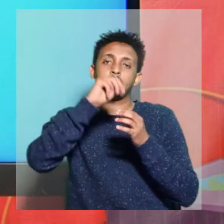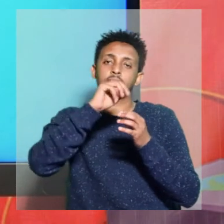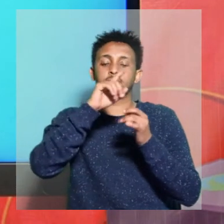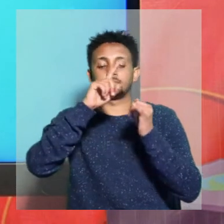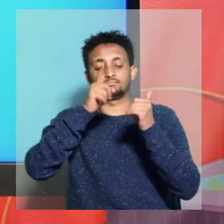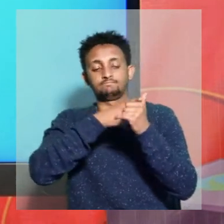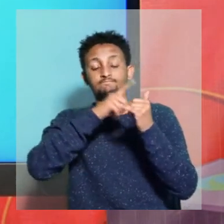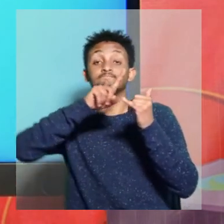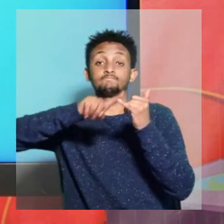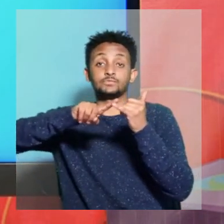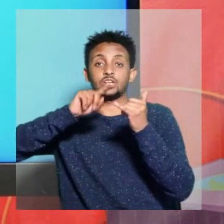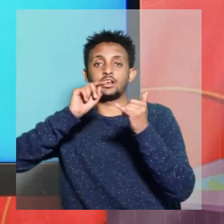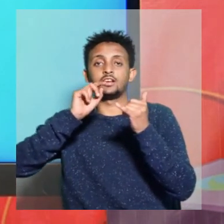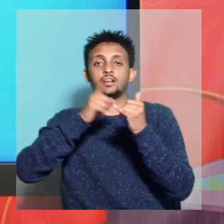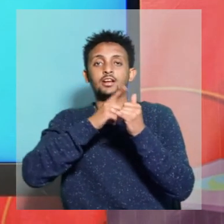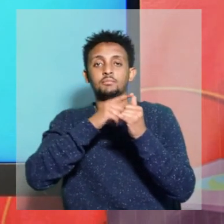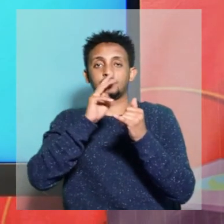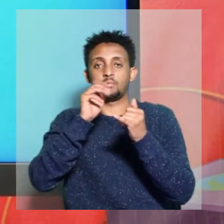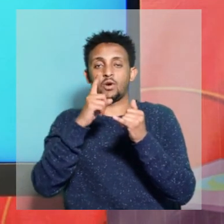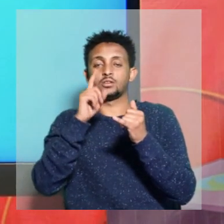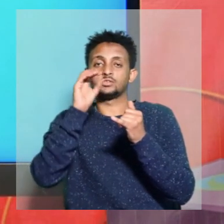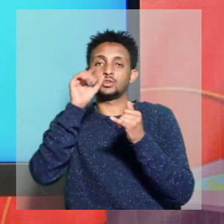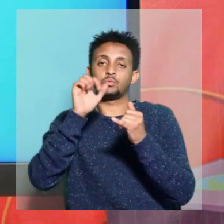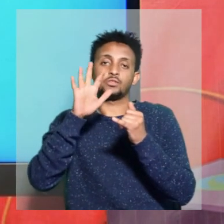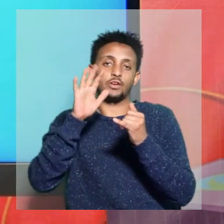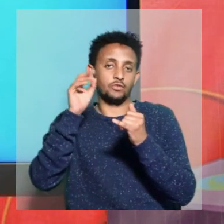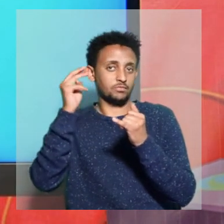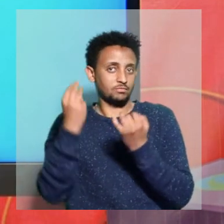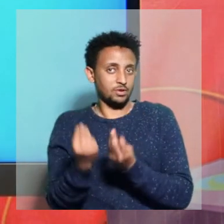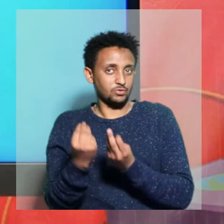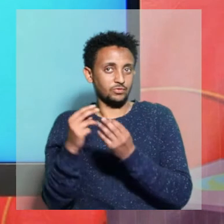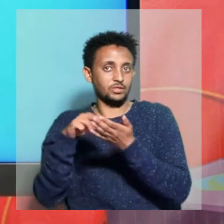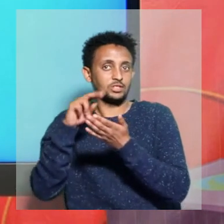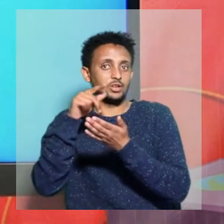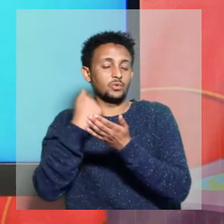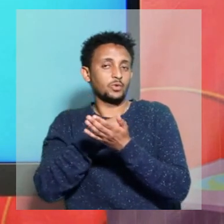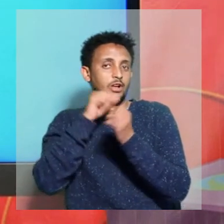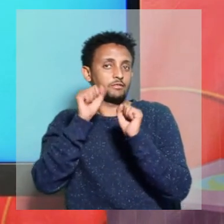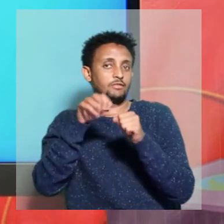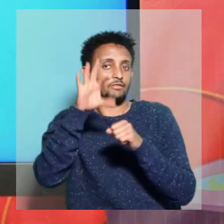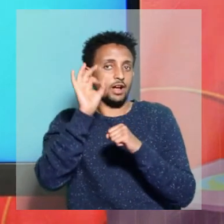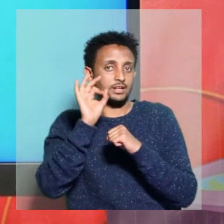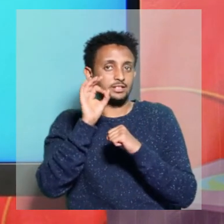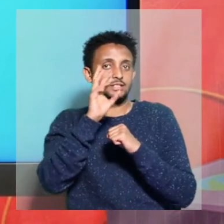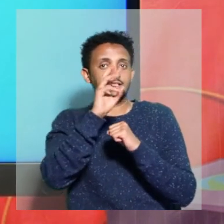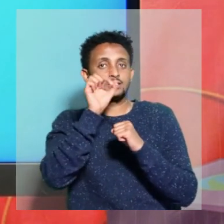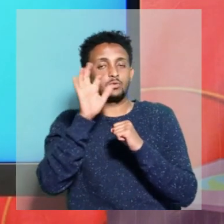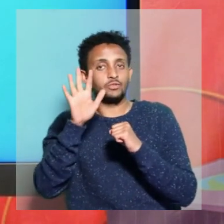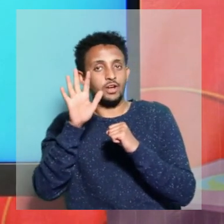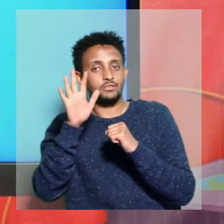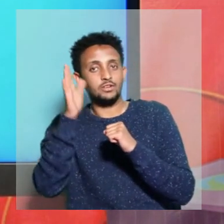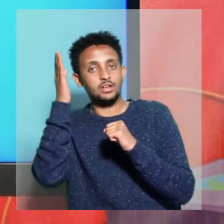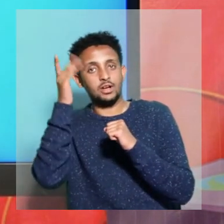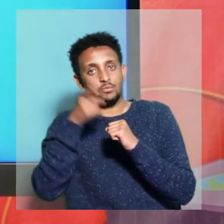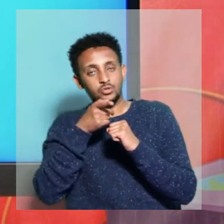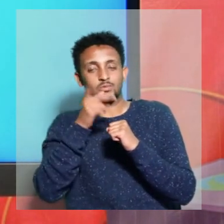final. M final is 1/2 or 0.5 of mass of initial. So we can find it to be 6.5,